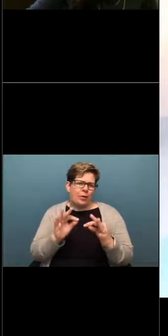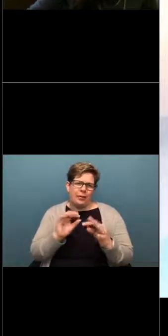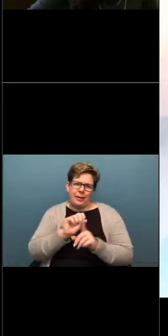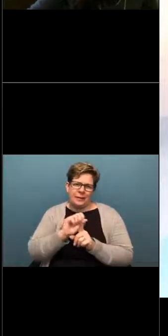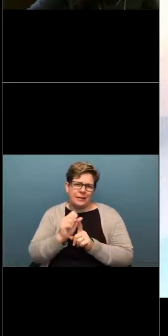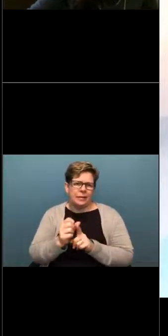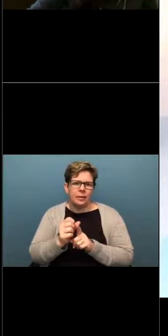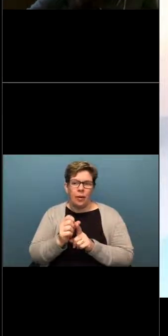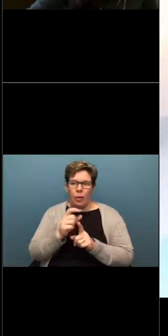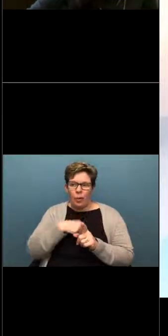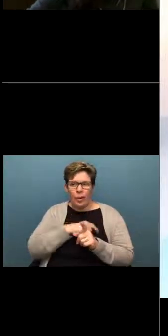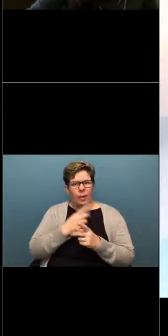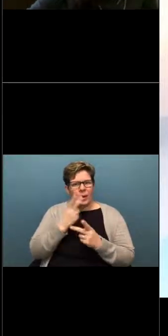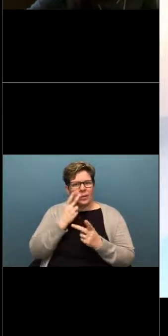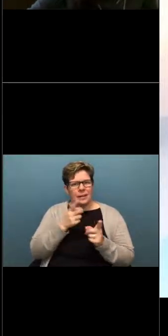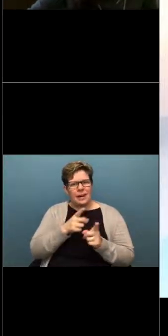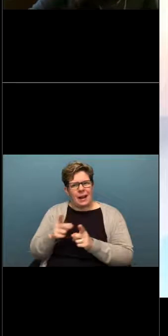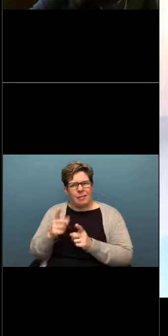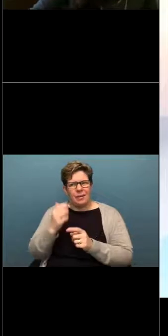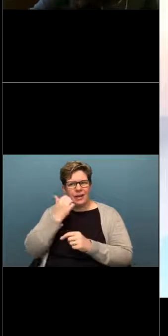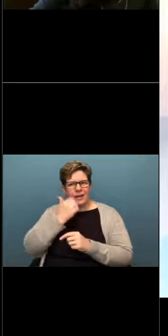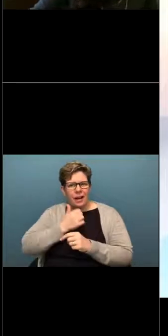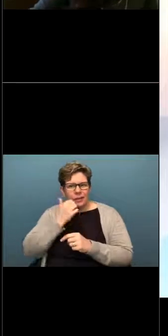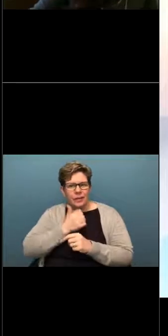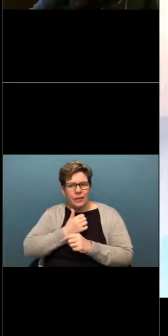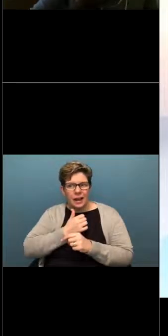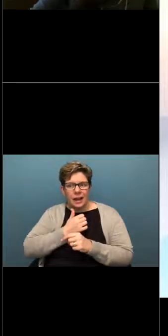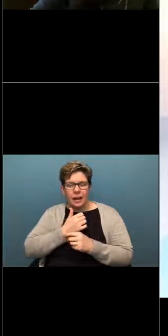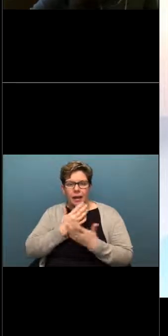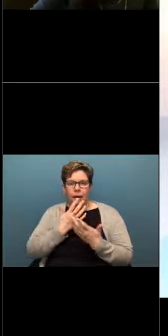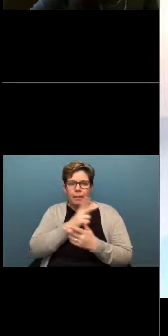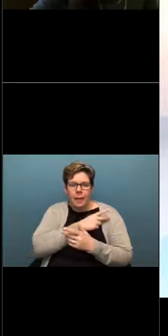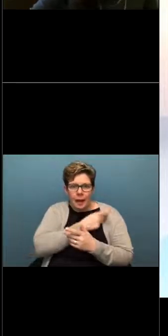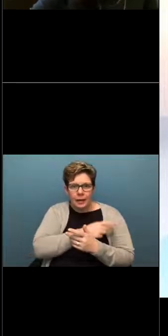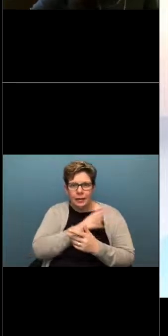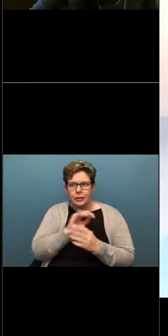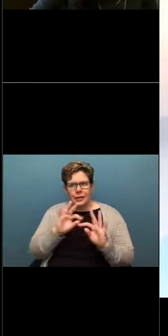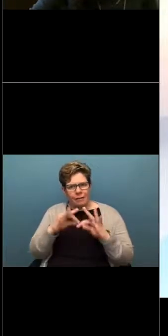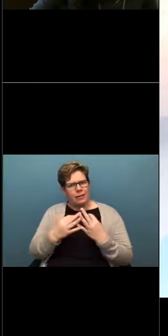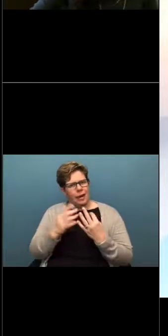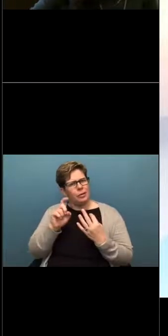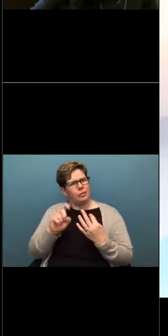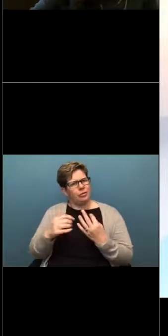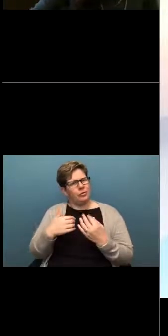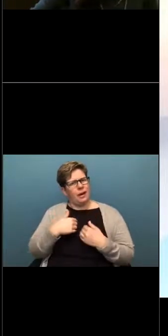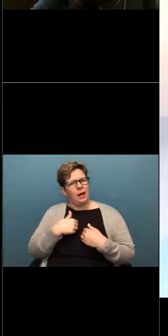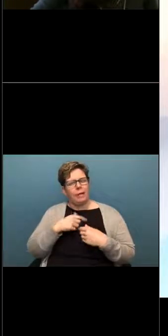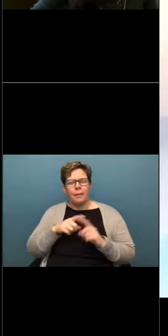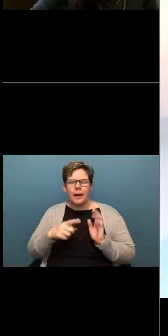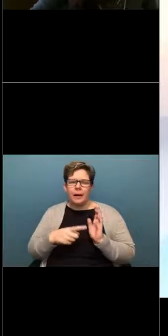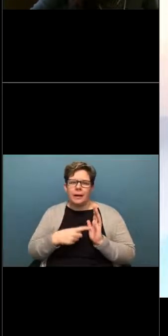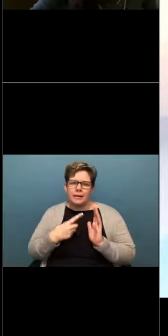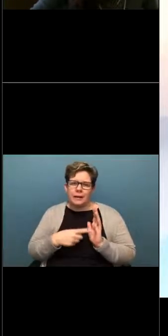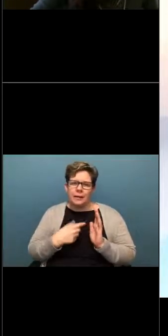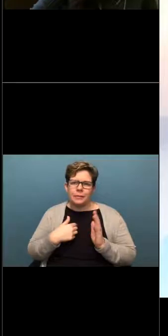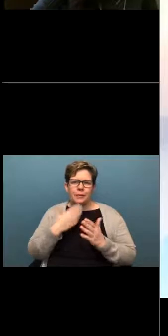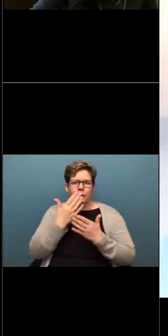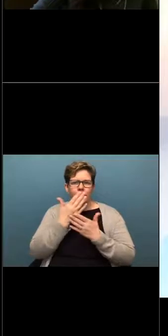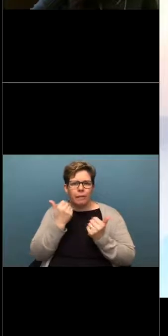that patients and families deserve. Unfortunately, we don't always do a good job of remembering or carrying out